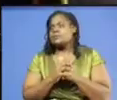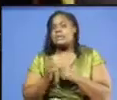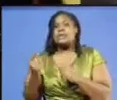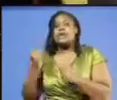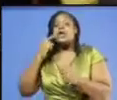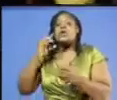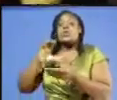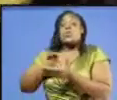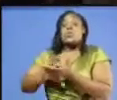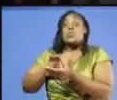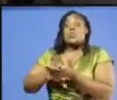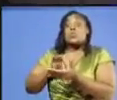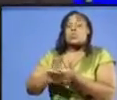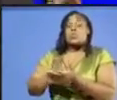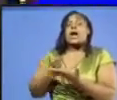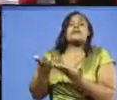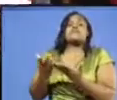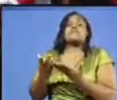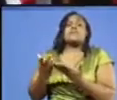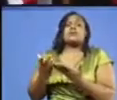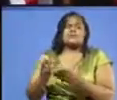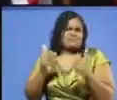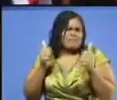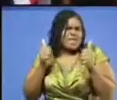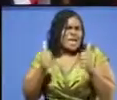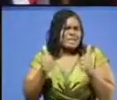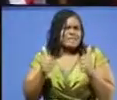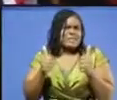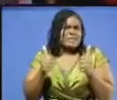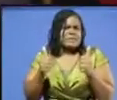is the best math teacher the world has ever seen.